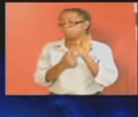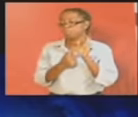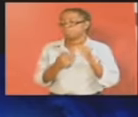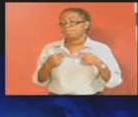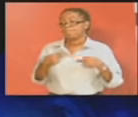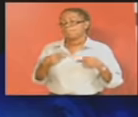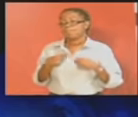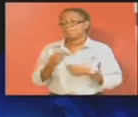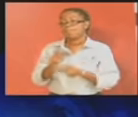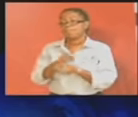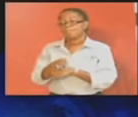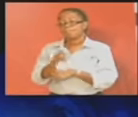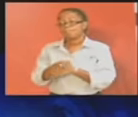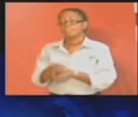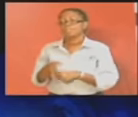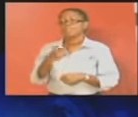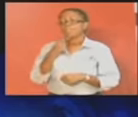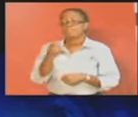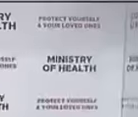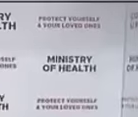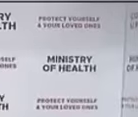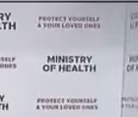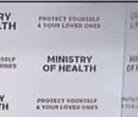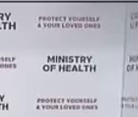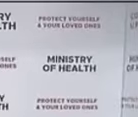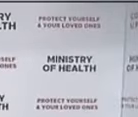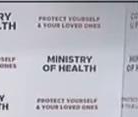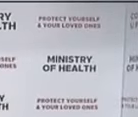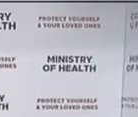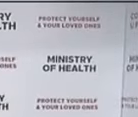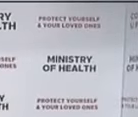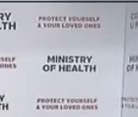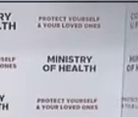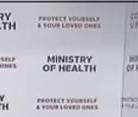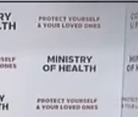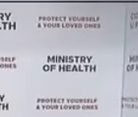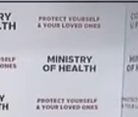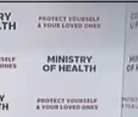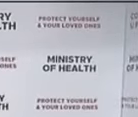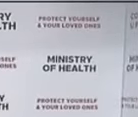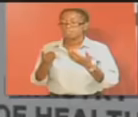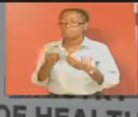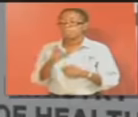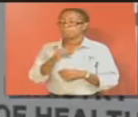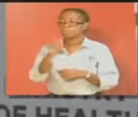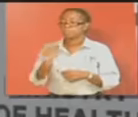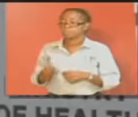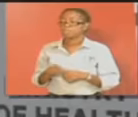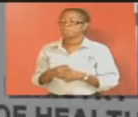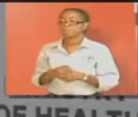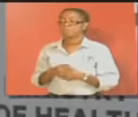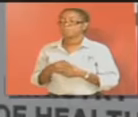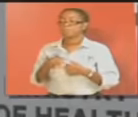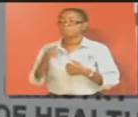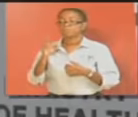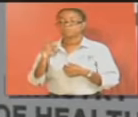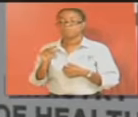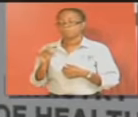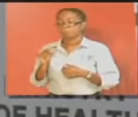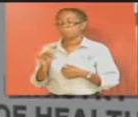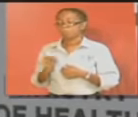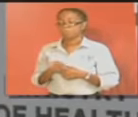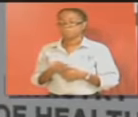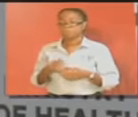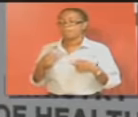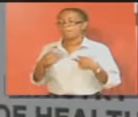think you have for those people? Thank you. Okay, thank you for the question. At this point, no. The contact tracing that